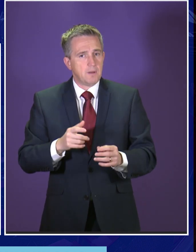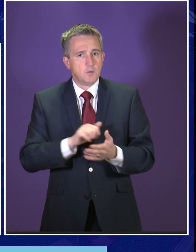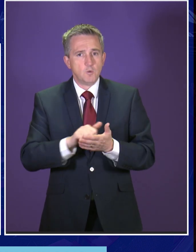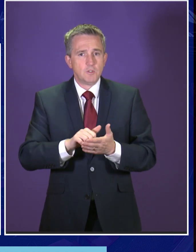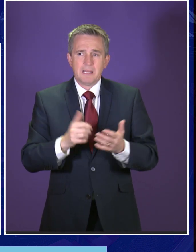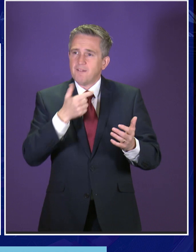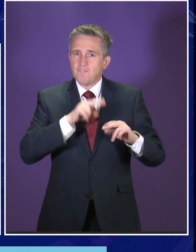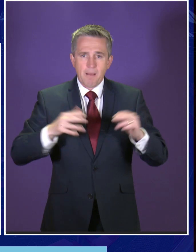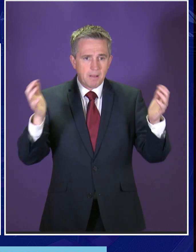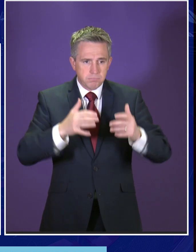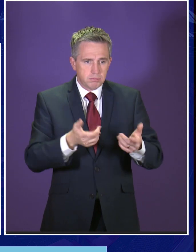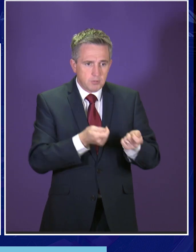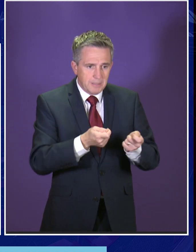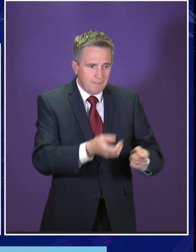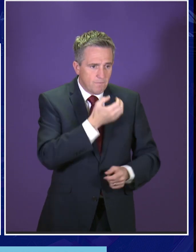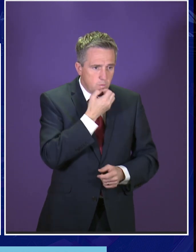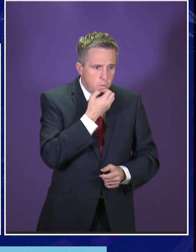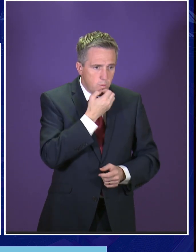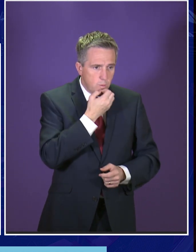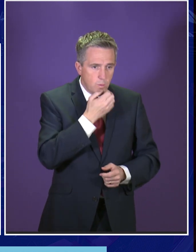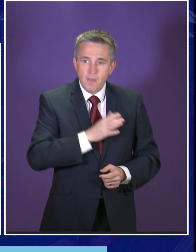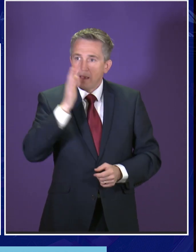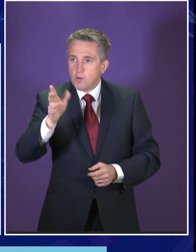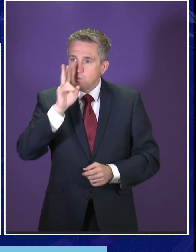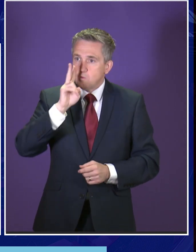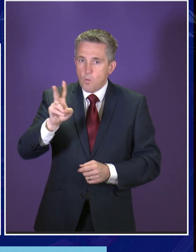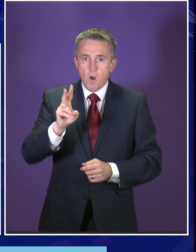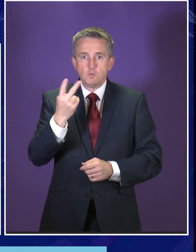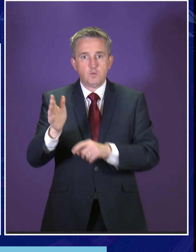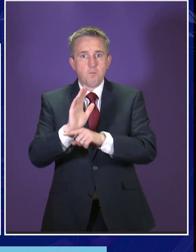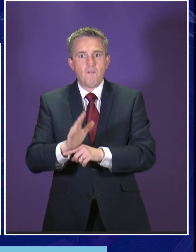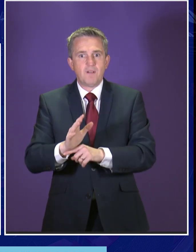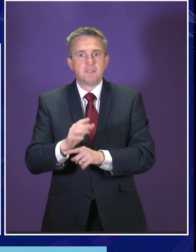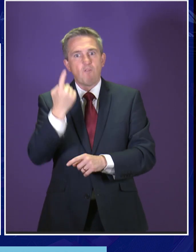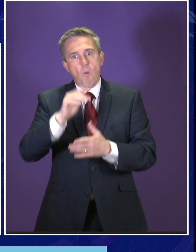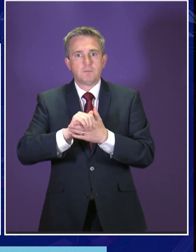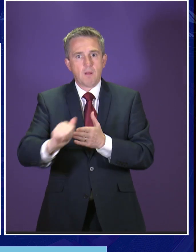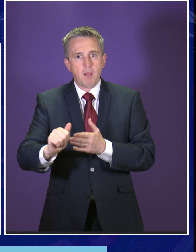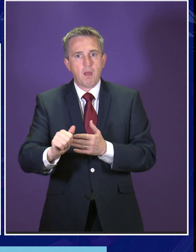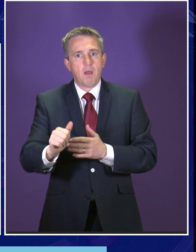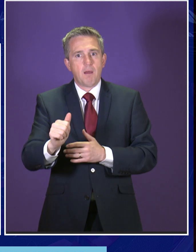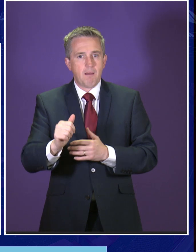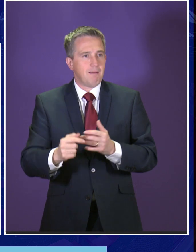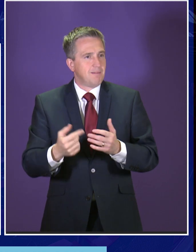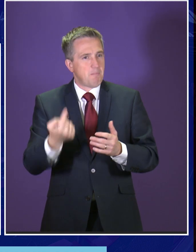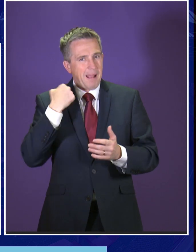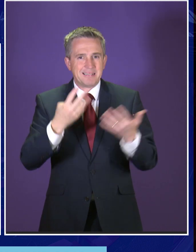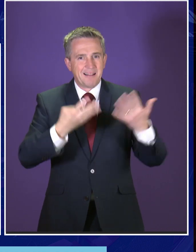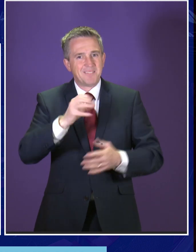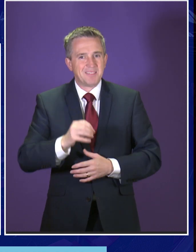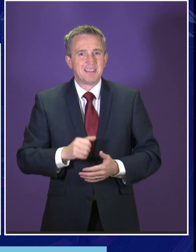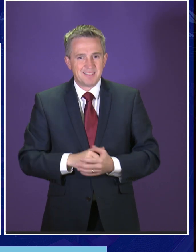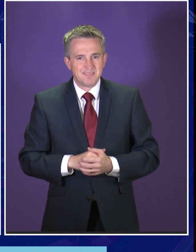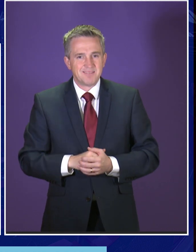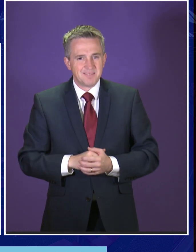large reunion dinner to watch 2 movies for the price of $1 in 1950. I